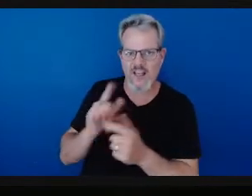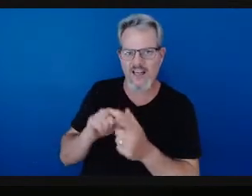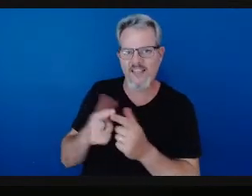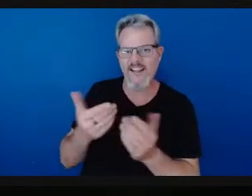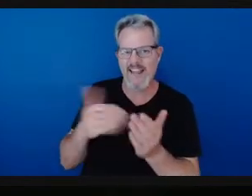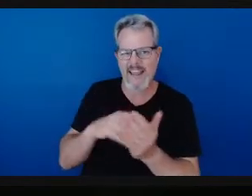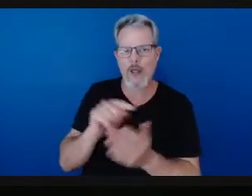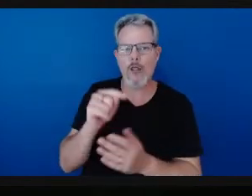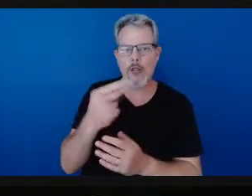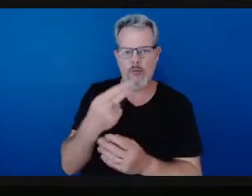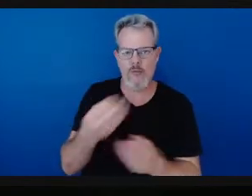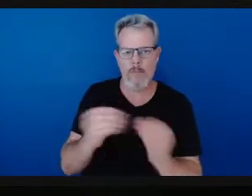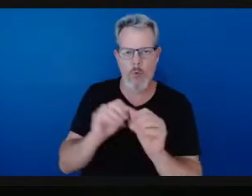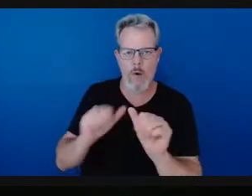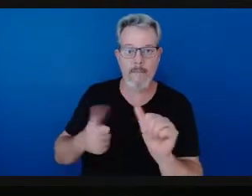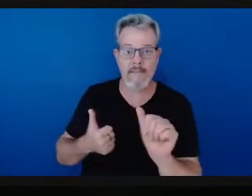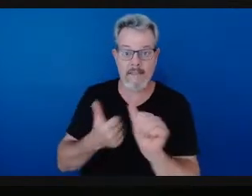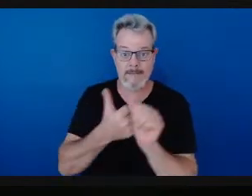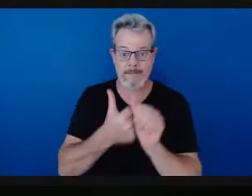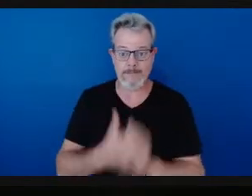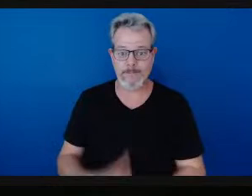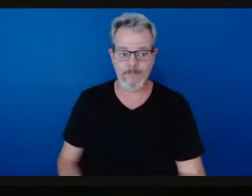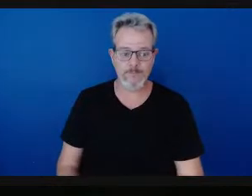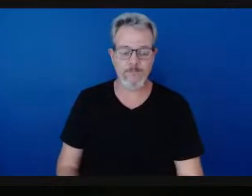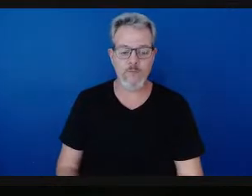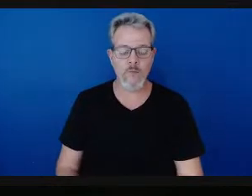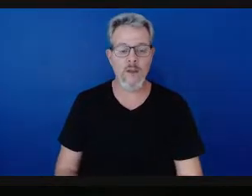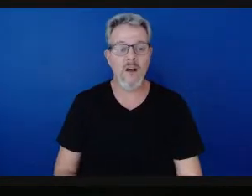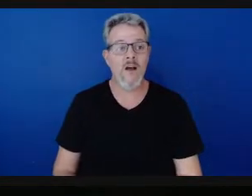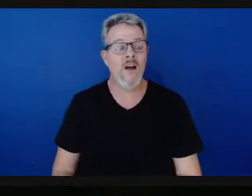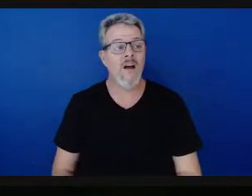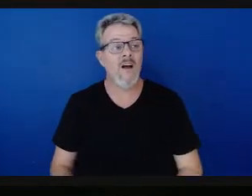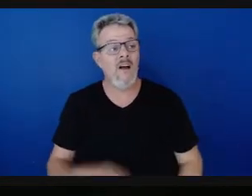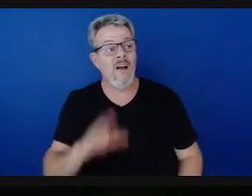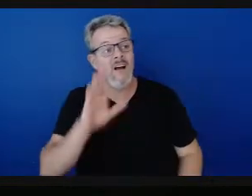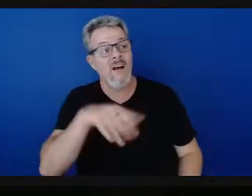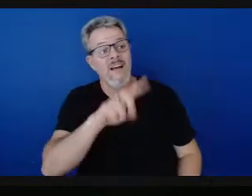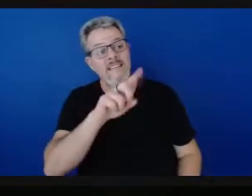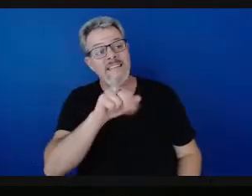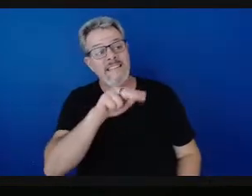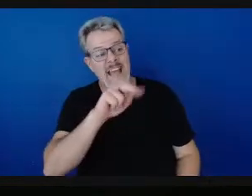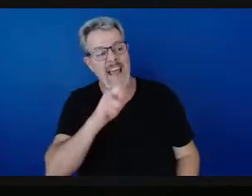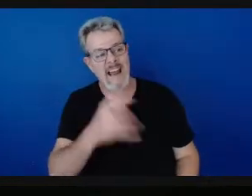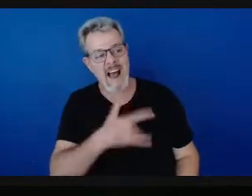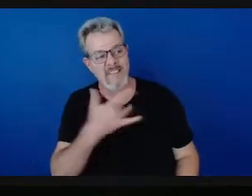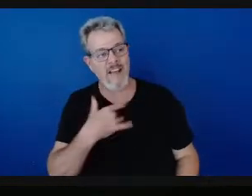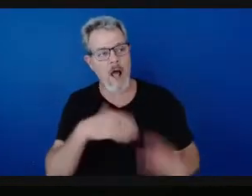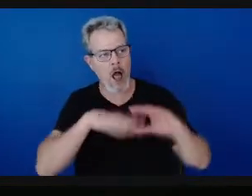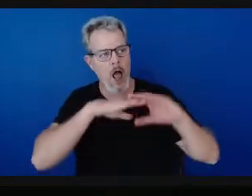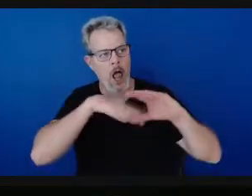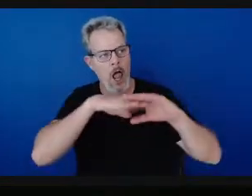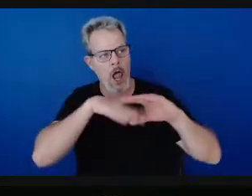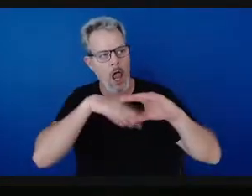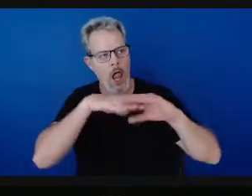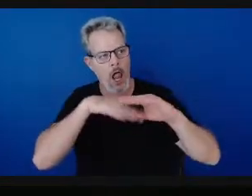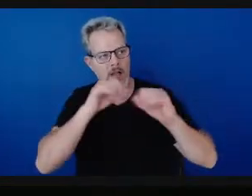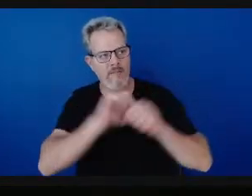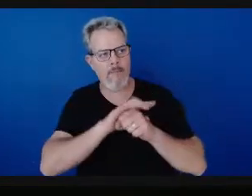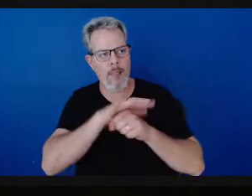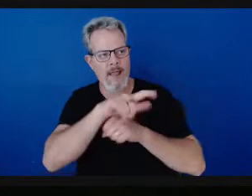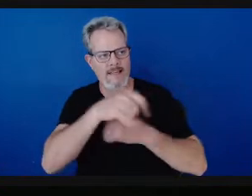there. So Dane, I think I have babbled on plenty here. Right. I should give it a shot